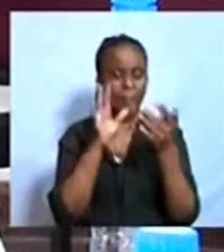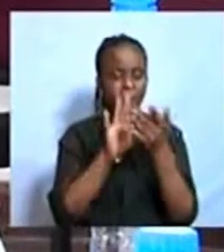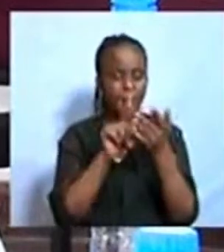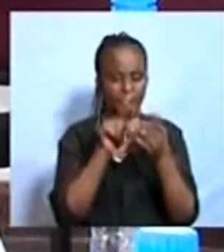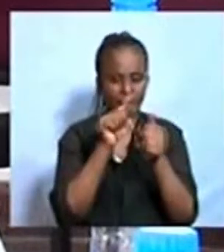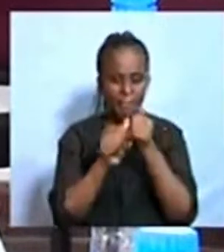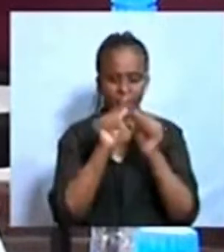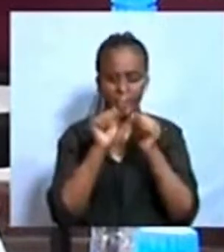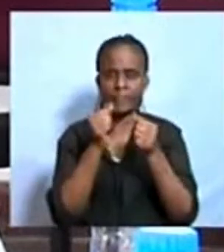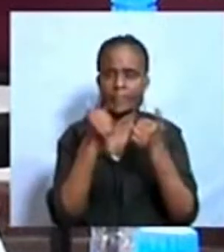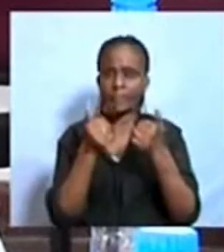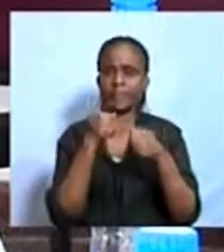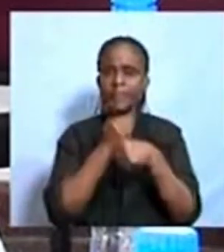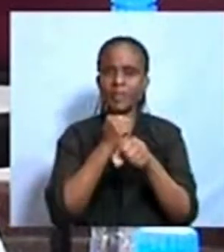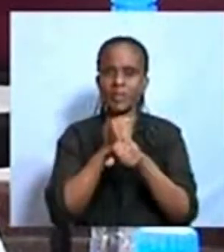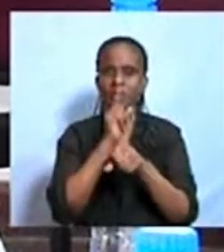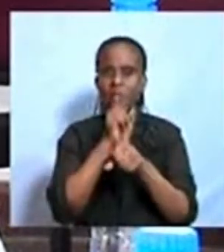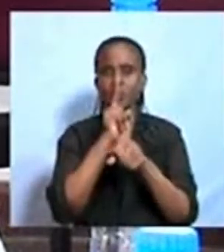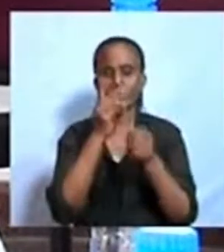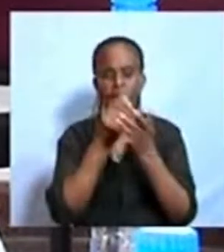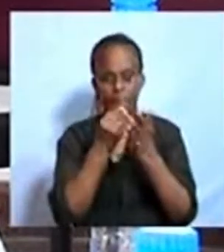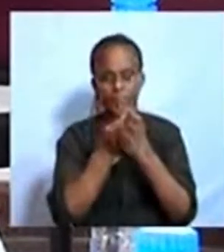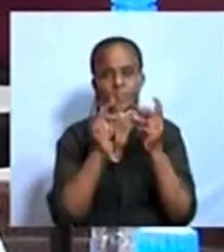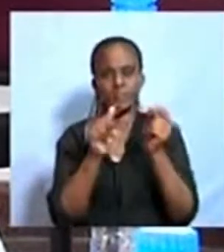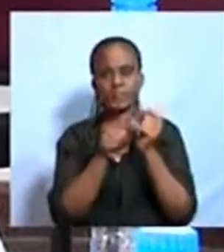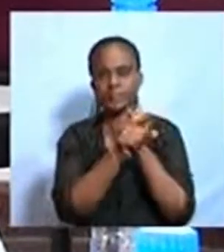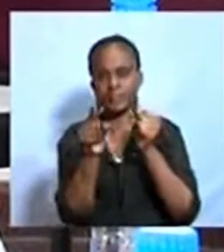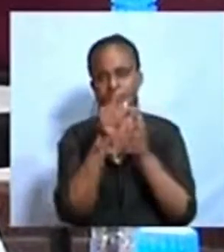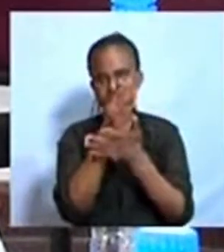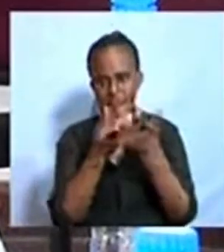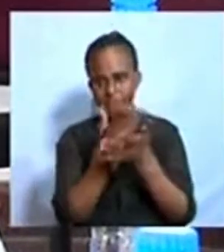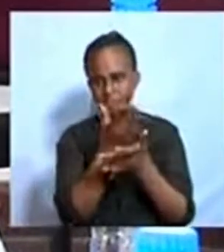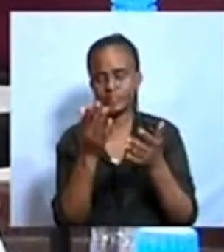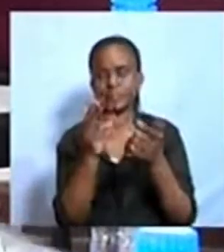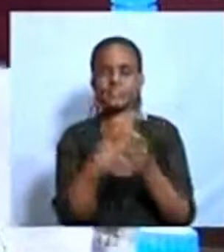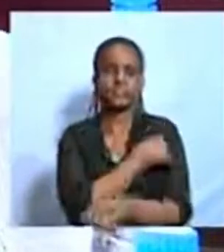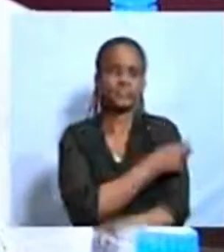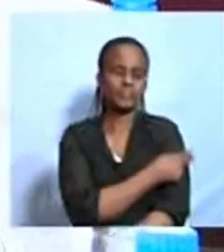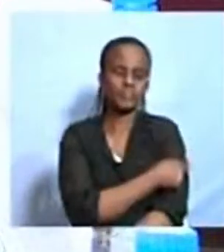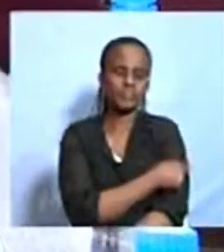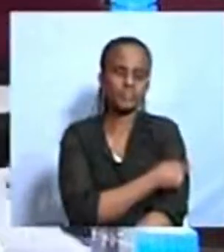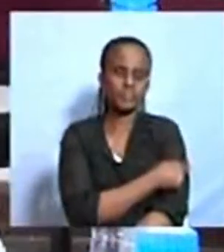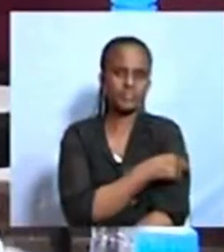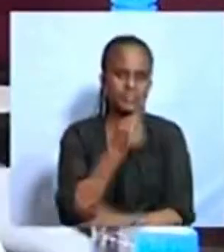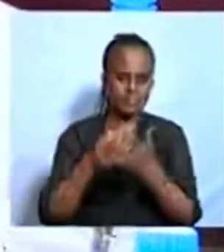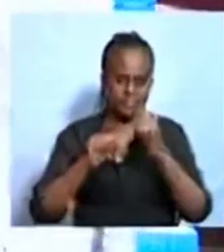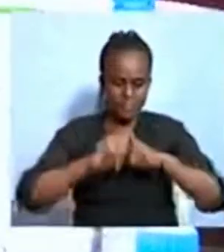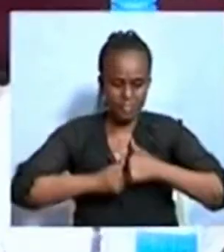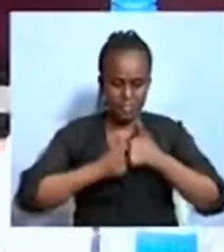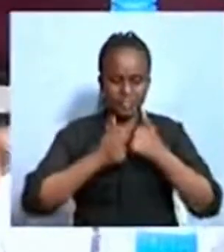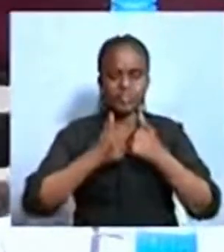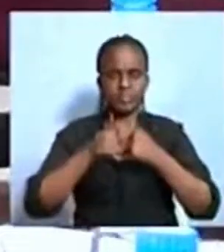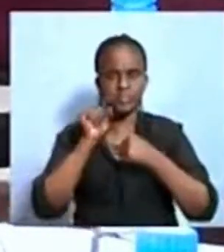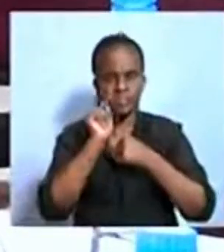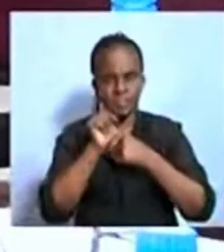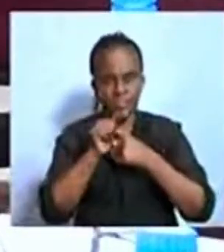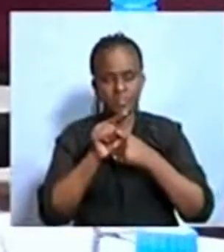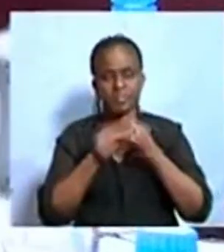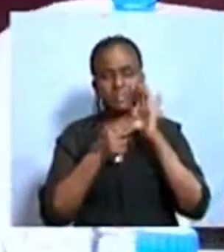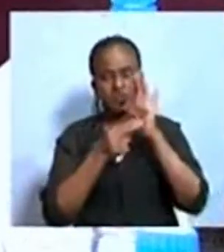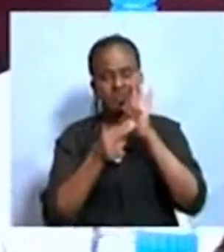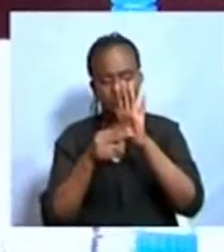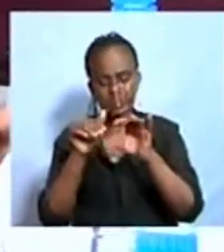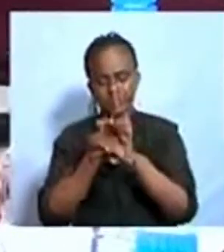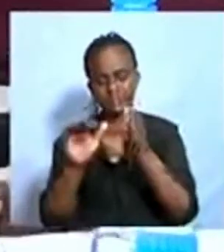can then ensure that funds trickle down to some of these health facilities. Part of what we showed on the snapshot on page